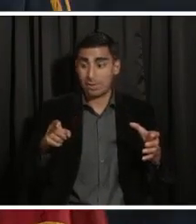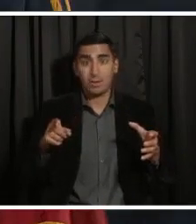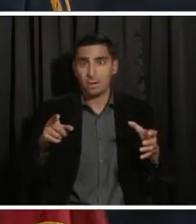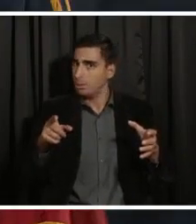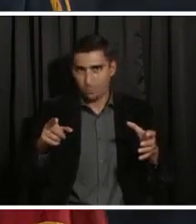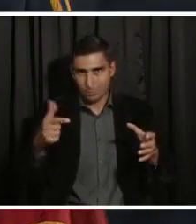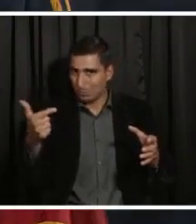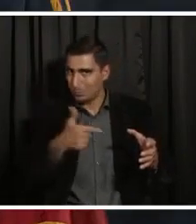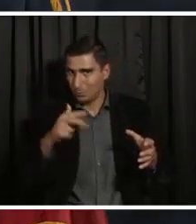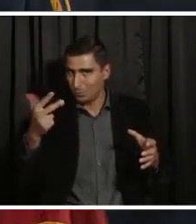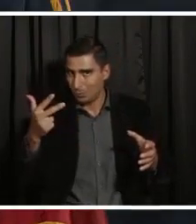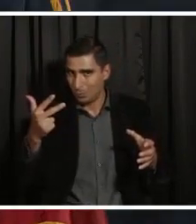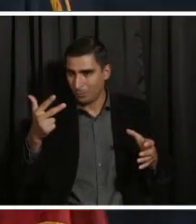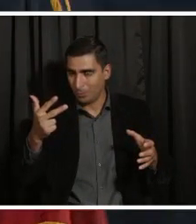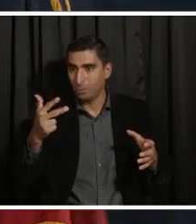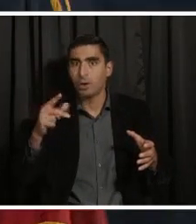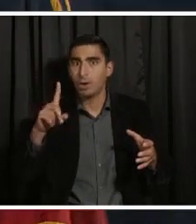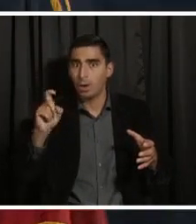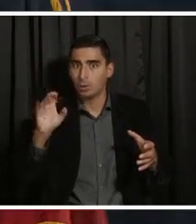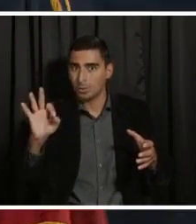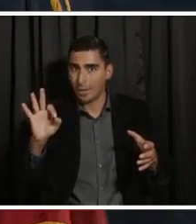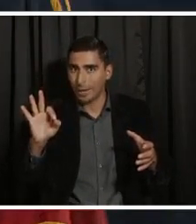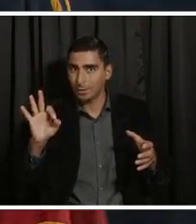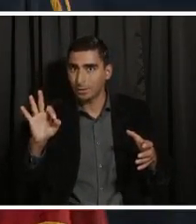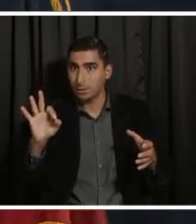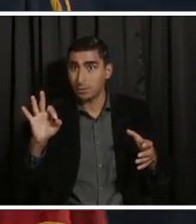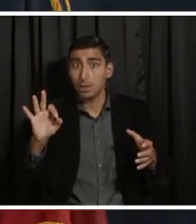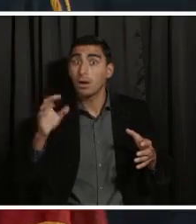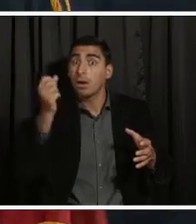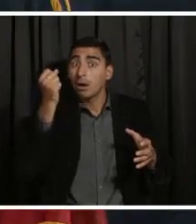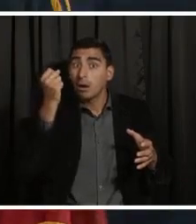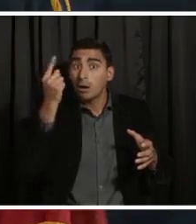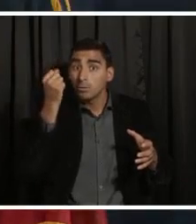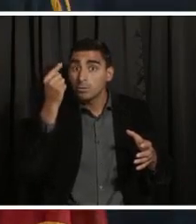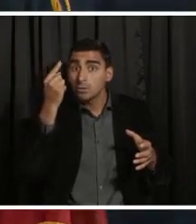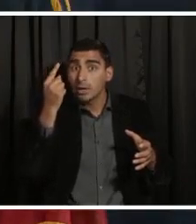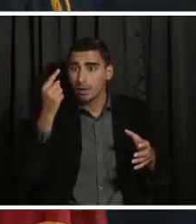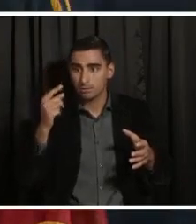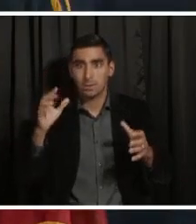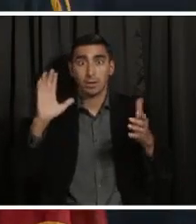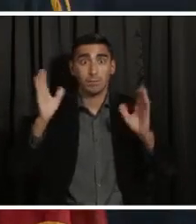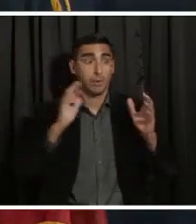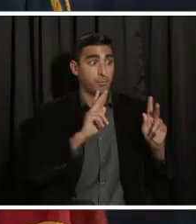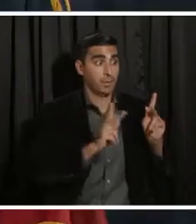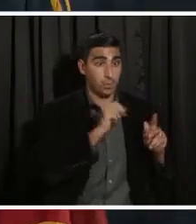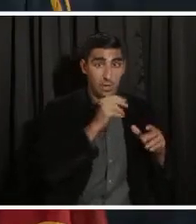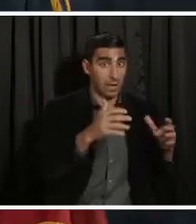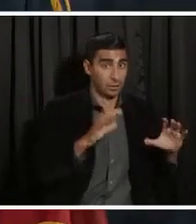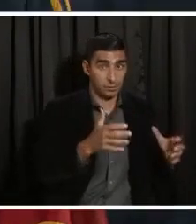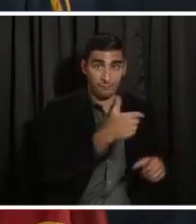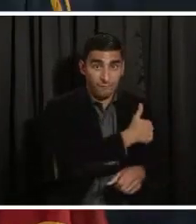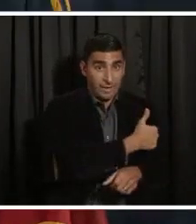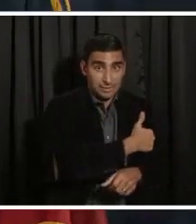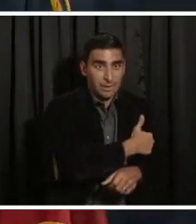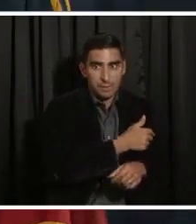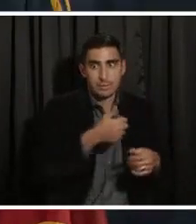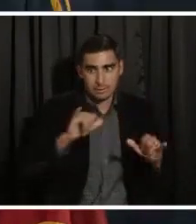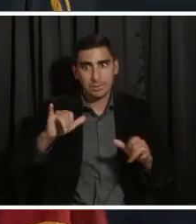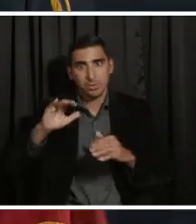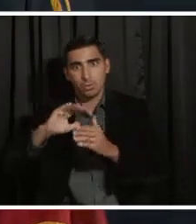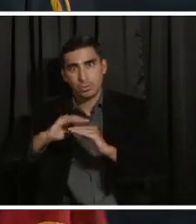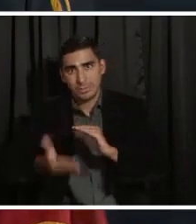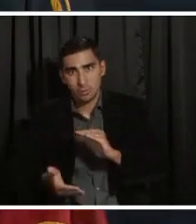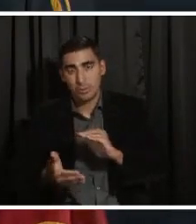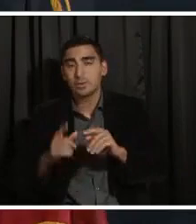cases, which is still much lower than it would have been among 5,000 members of the general public who weren't vaccinated. And of the people who got boosted, 5,000 people,